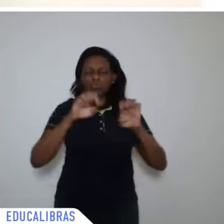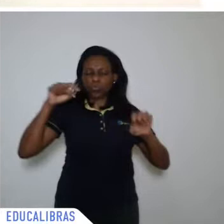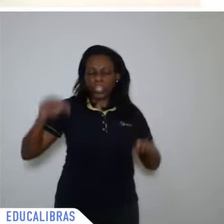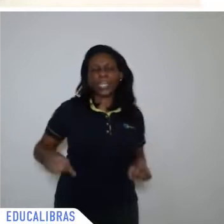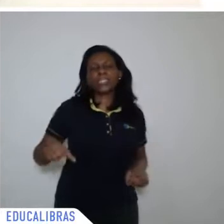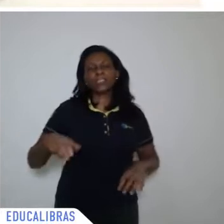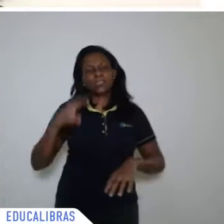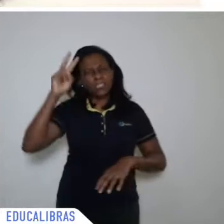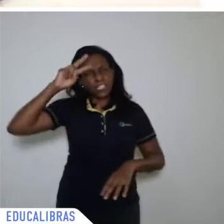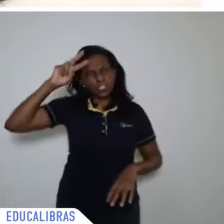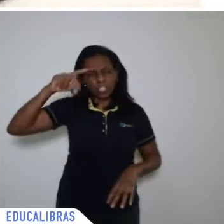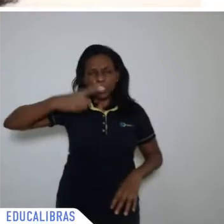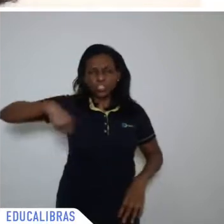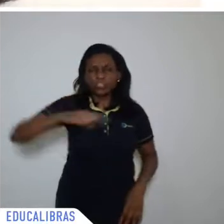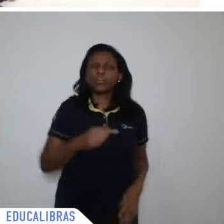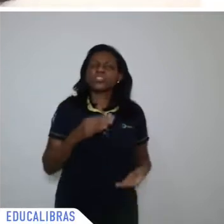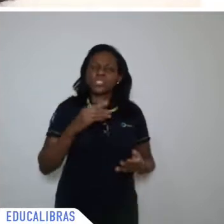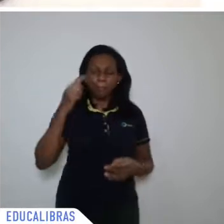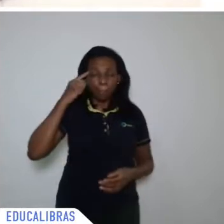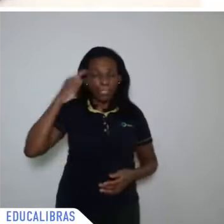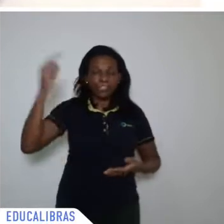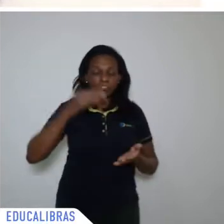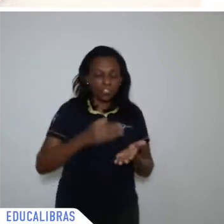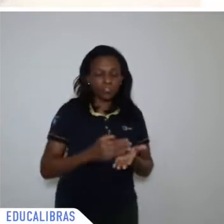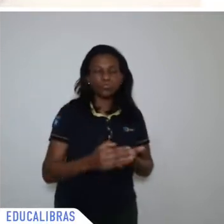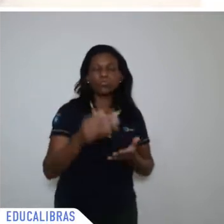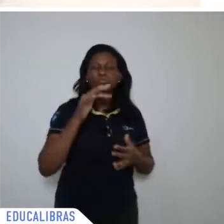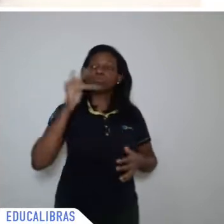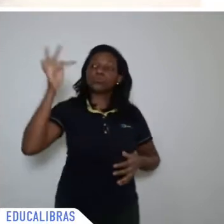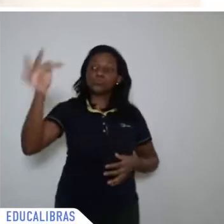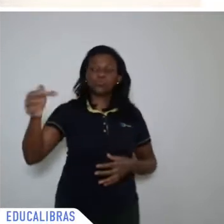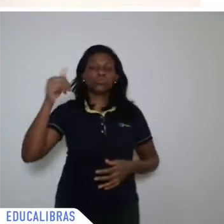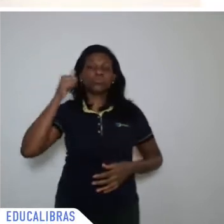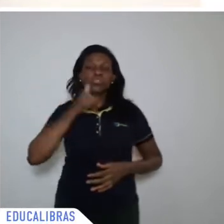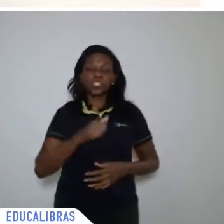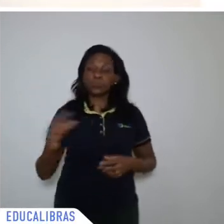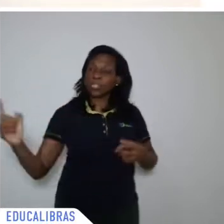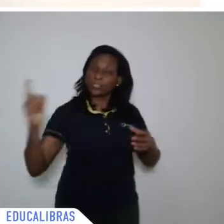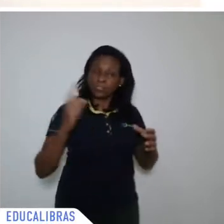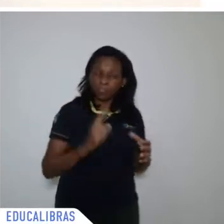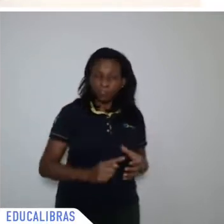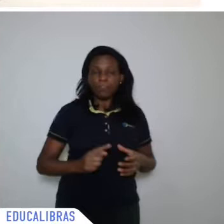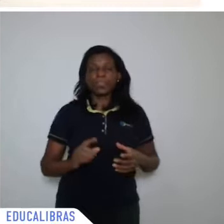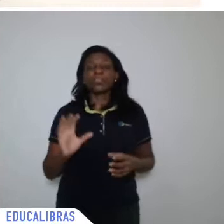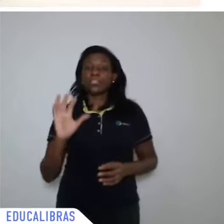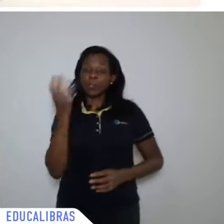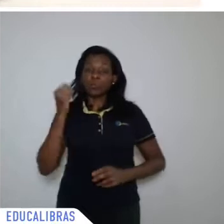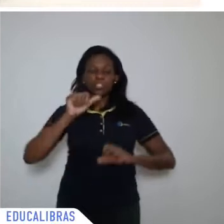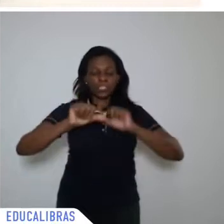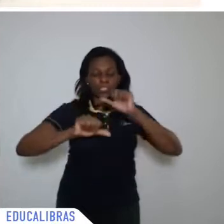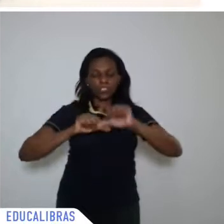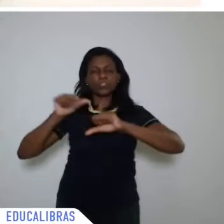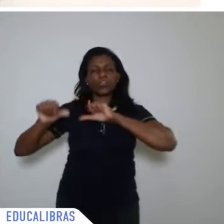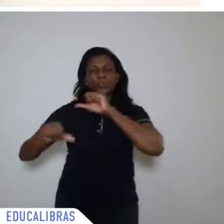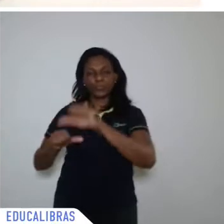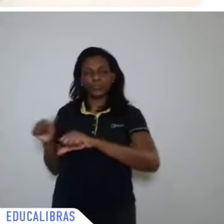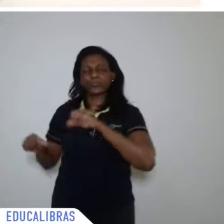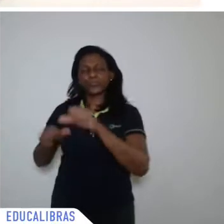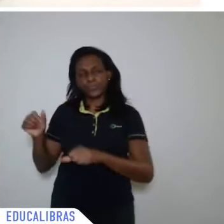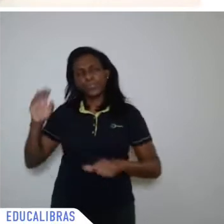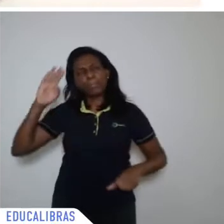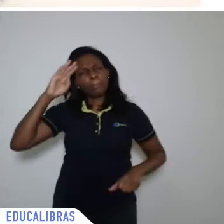the structures on our back, and women are the ones who are going to bring and are bringing